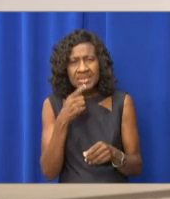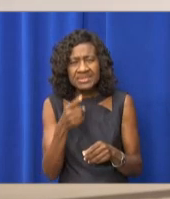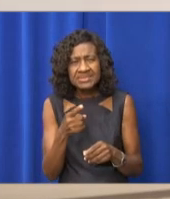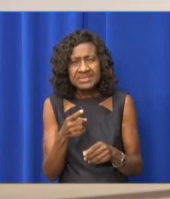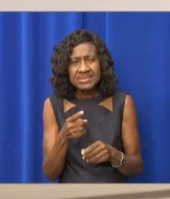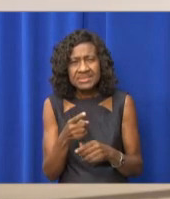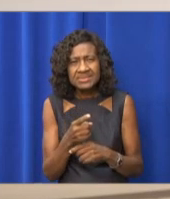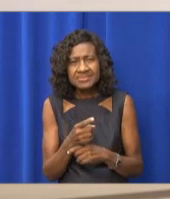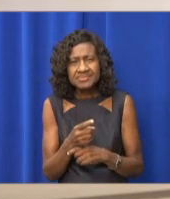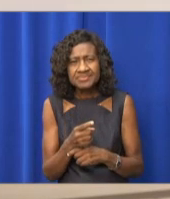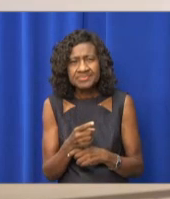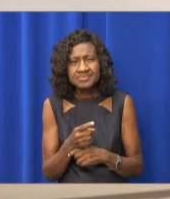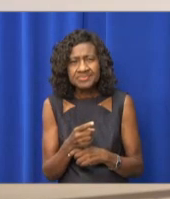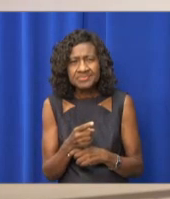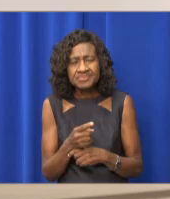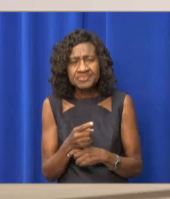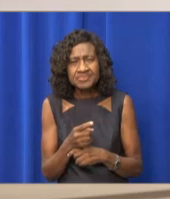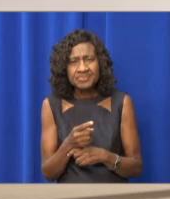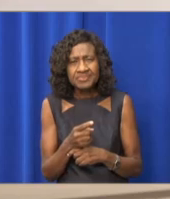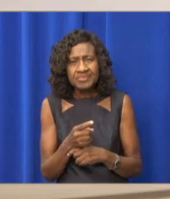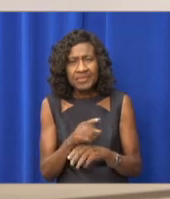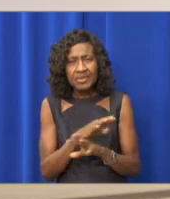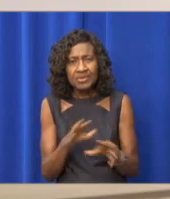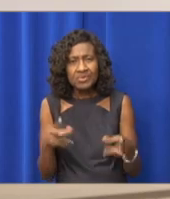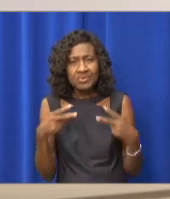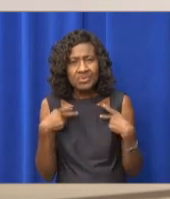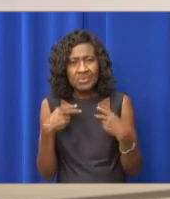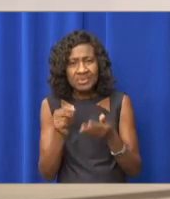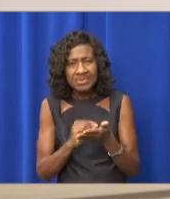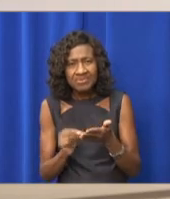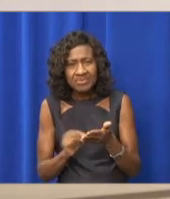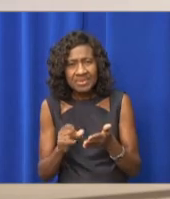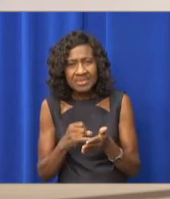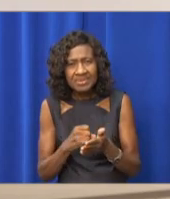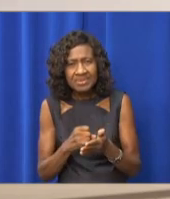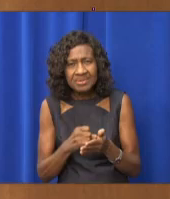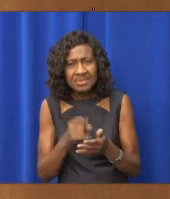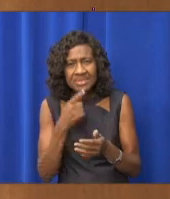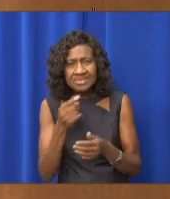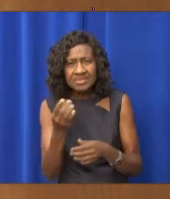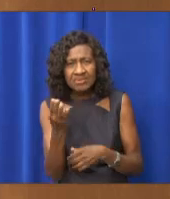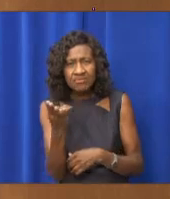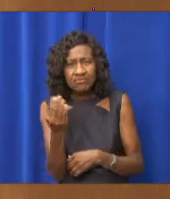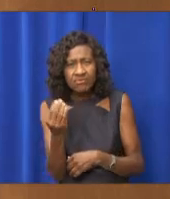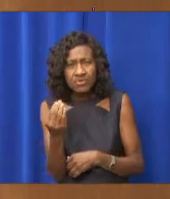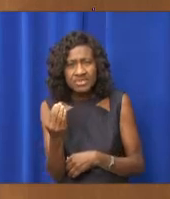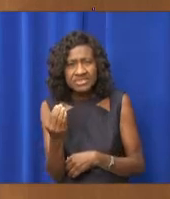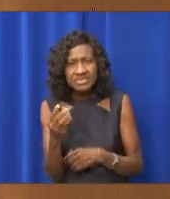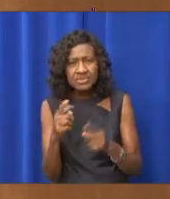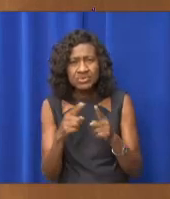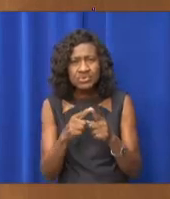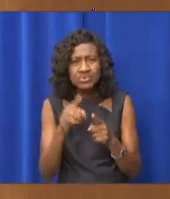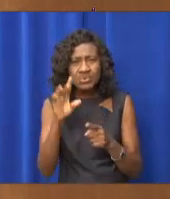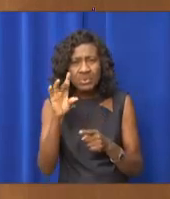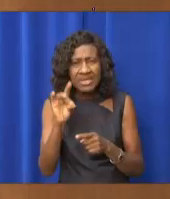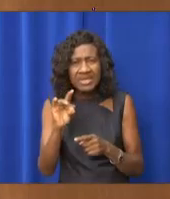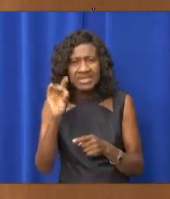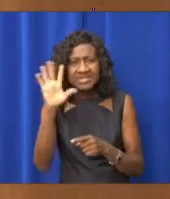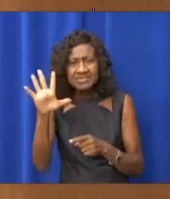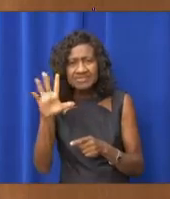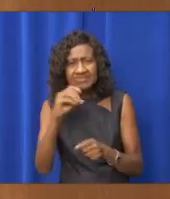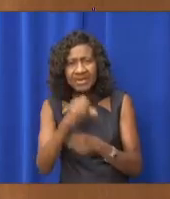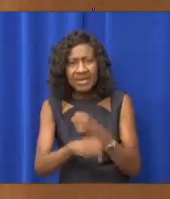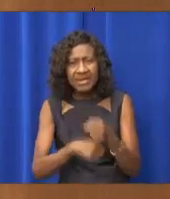I saw it earlier on today, but I haven't got it written down in front of me. It's something like 14 to 85, I think. What we're planning to do is a